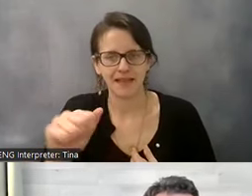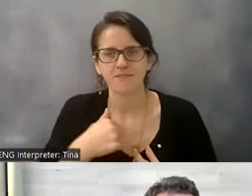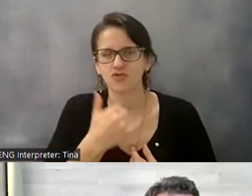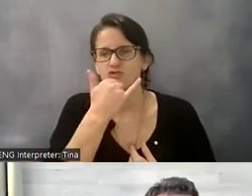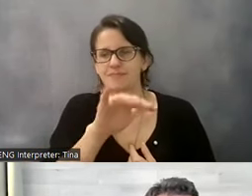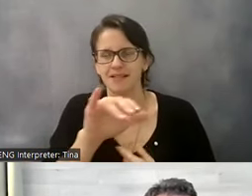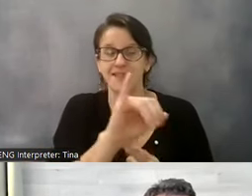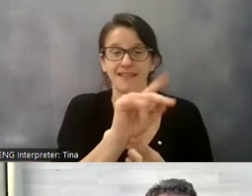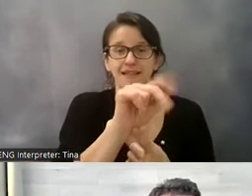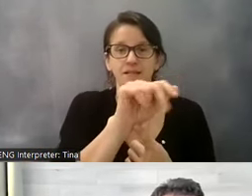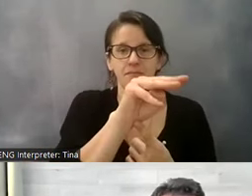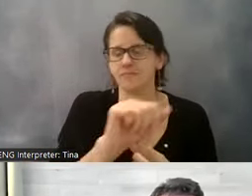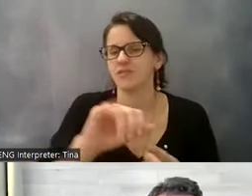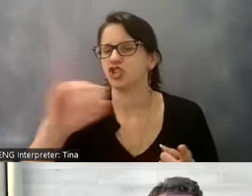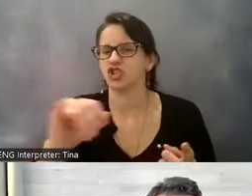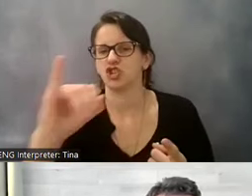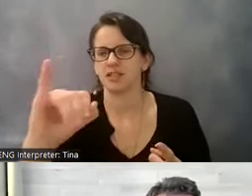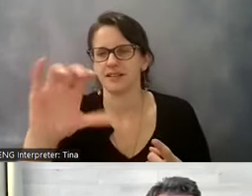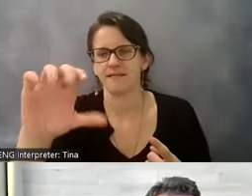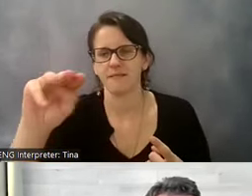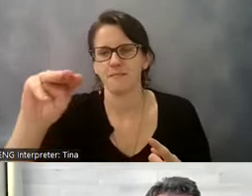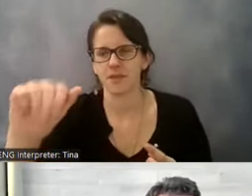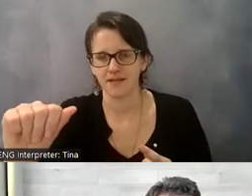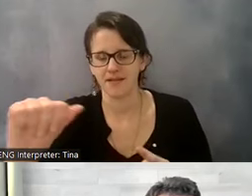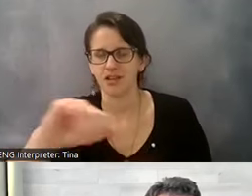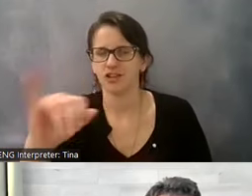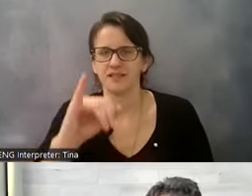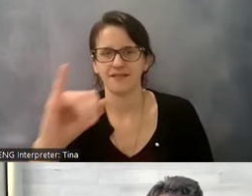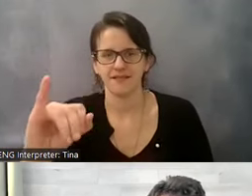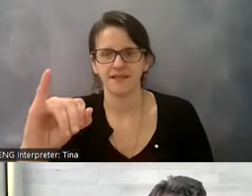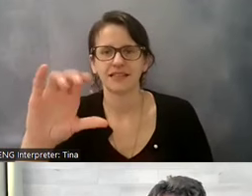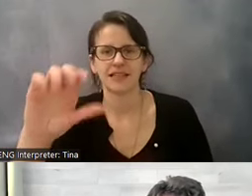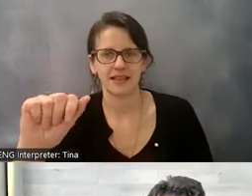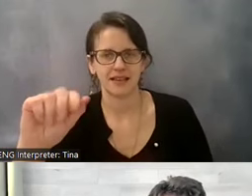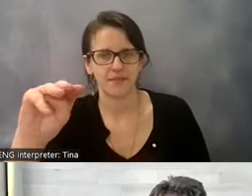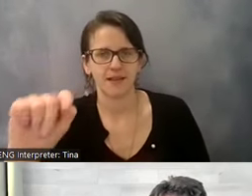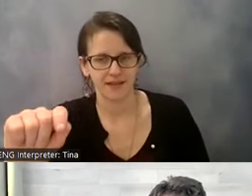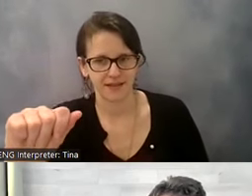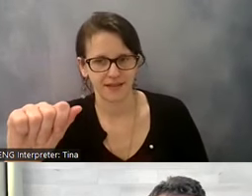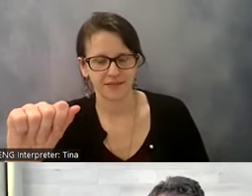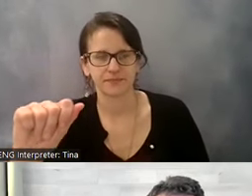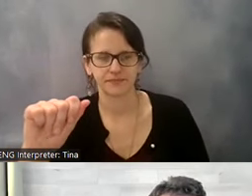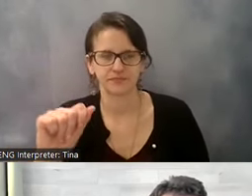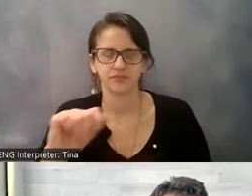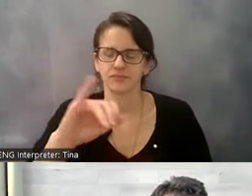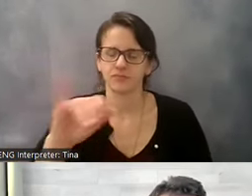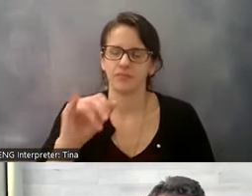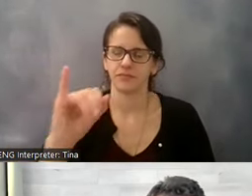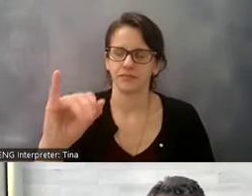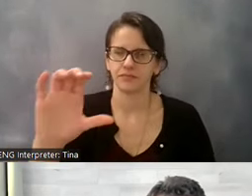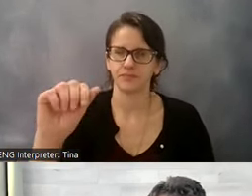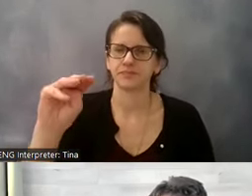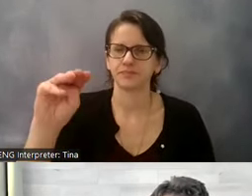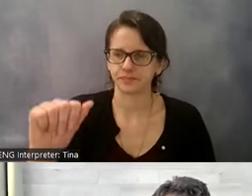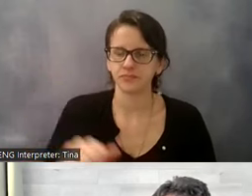All right. Oh man, I'm feeling really positive and inspired and really